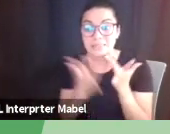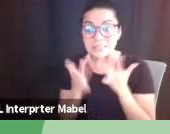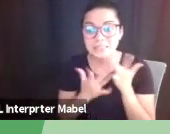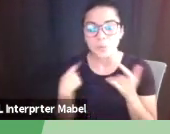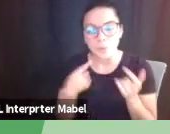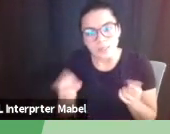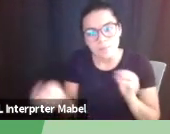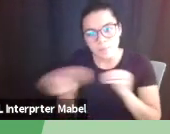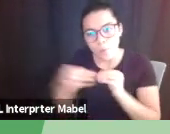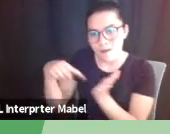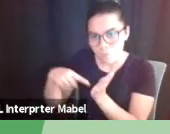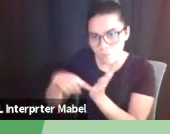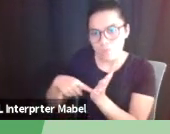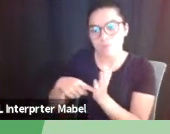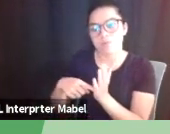affordable and safe.